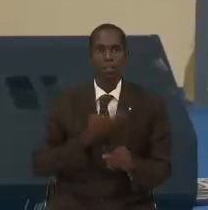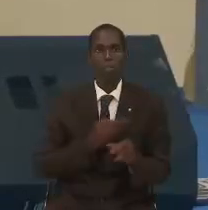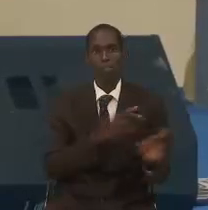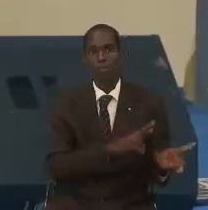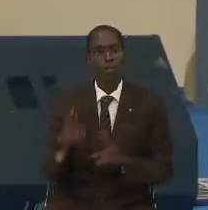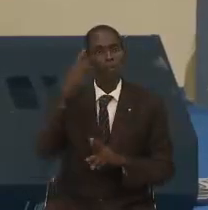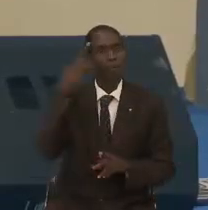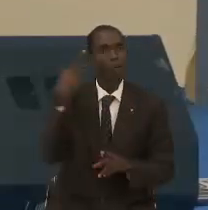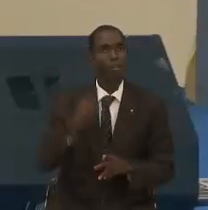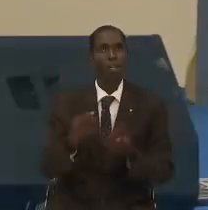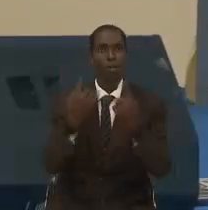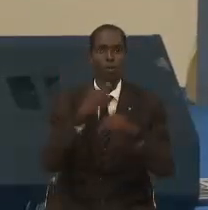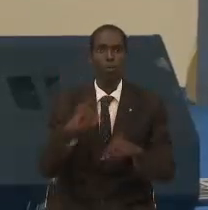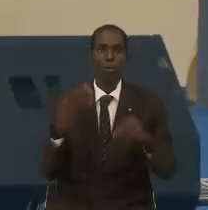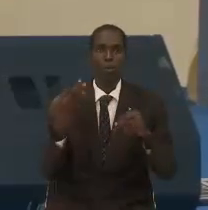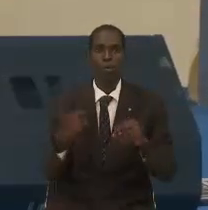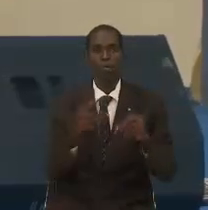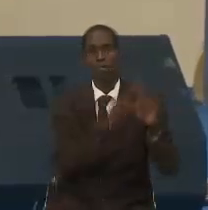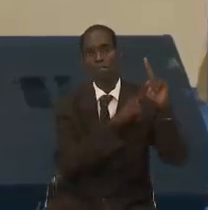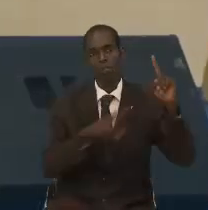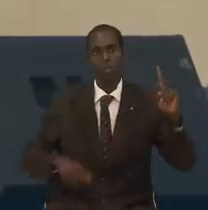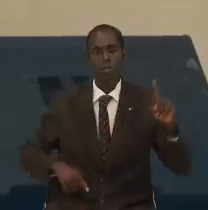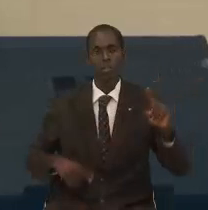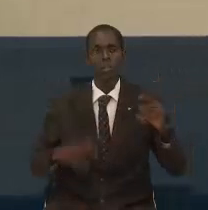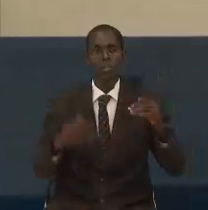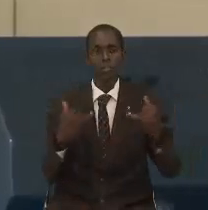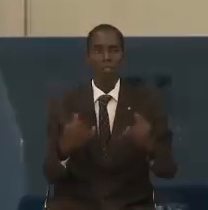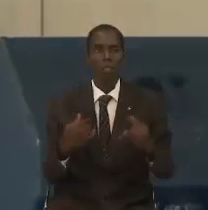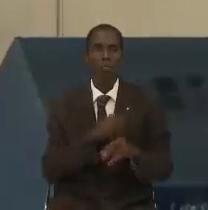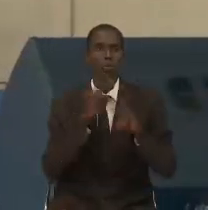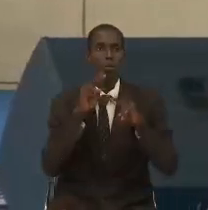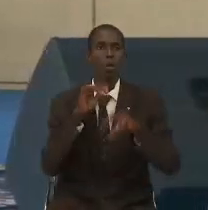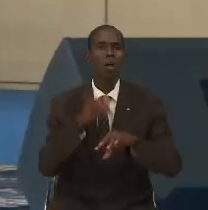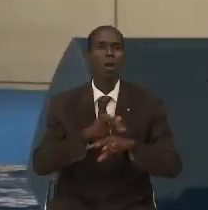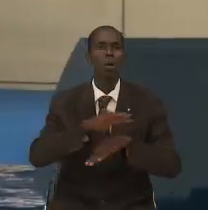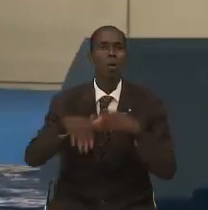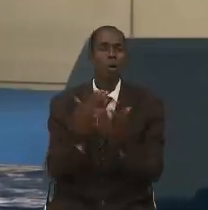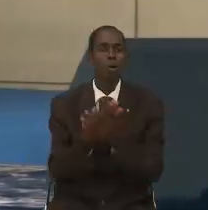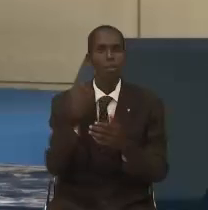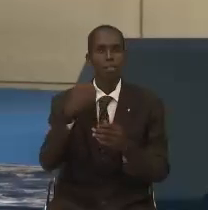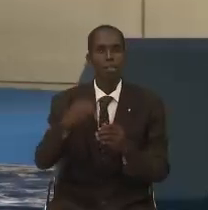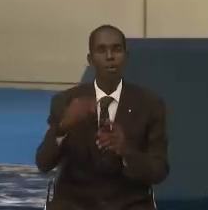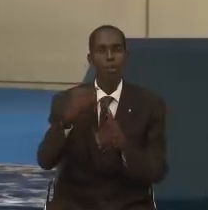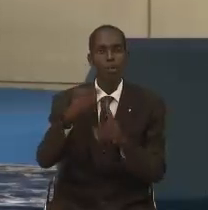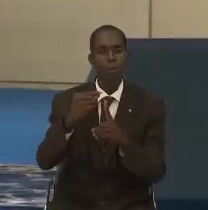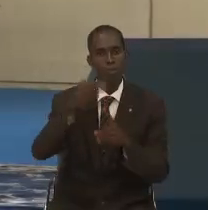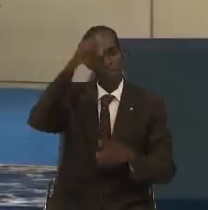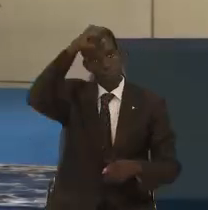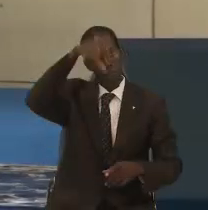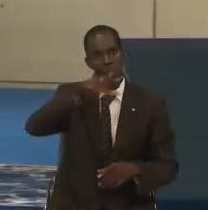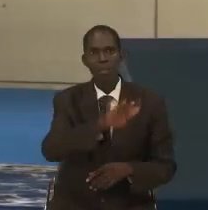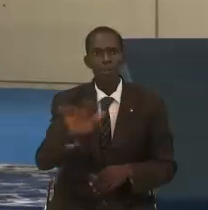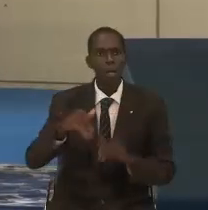coming of the Lord. We're going to look at, you know, all those letters again. S, look